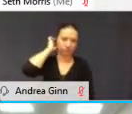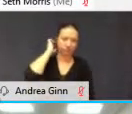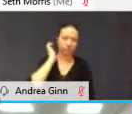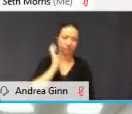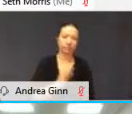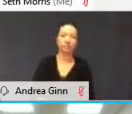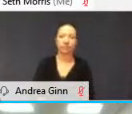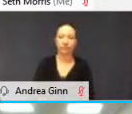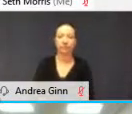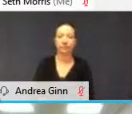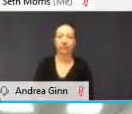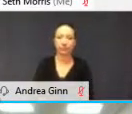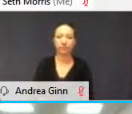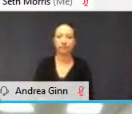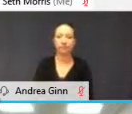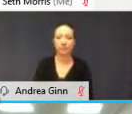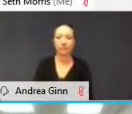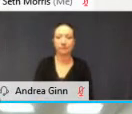Thank you, Mr. Chair.